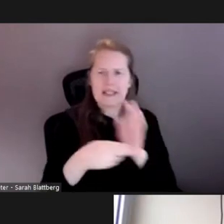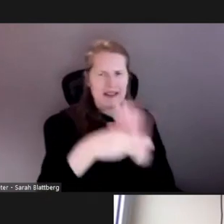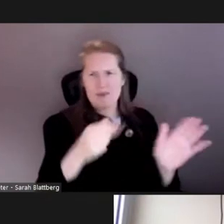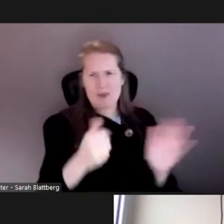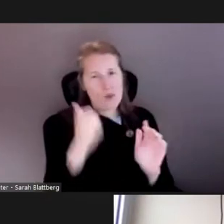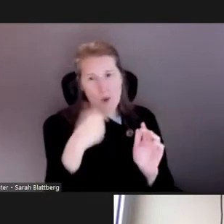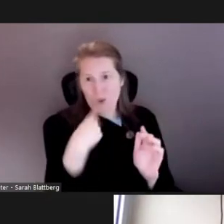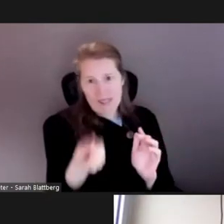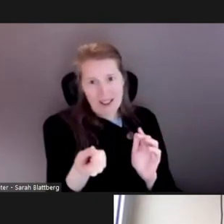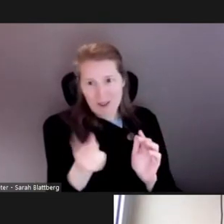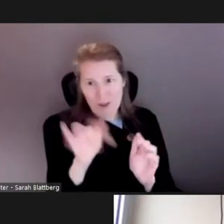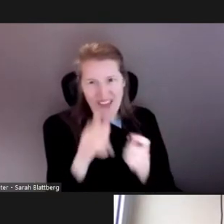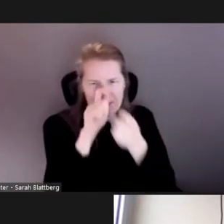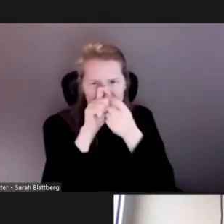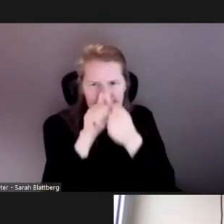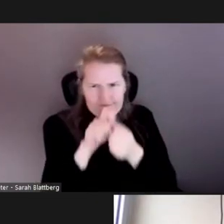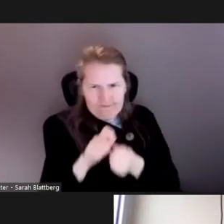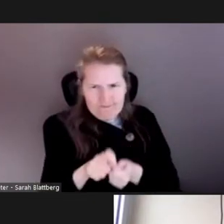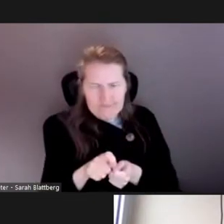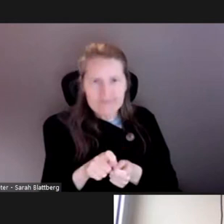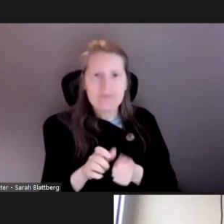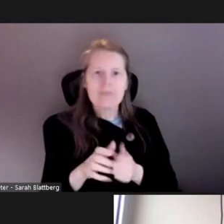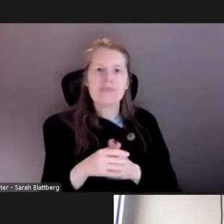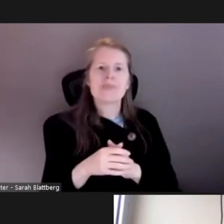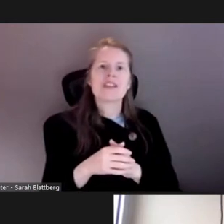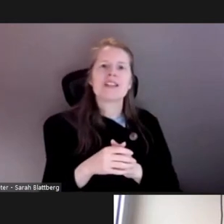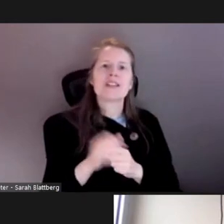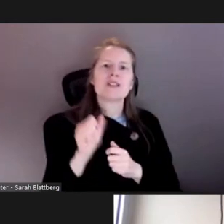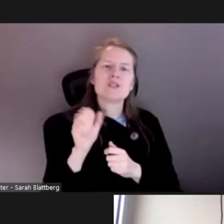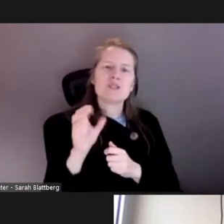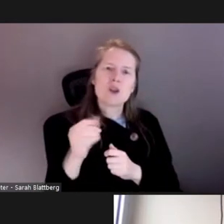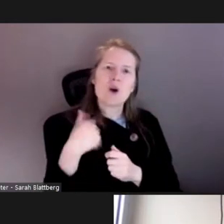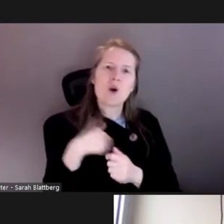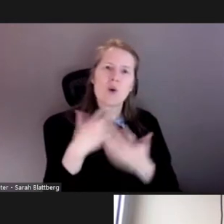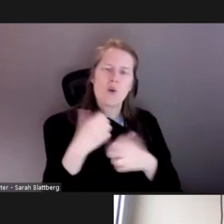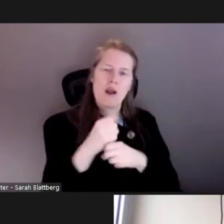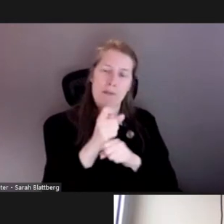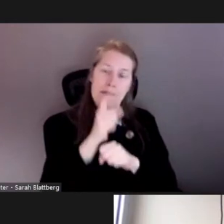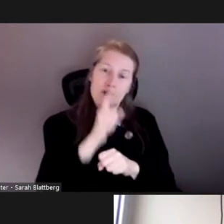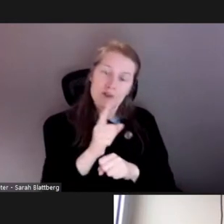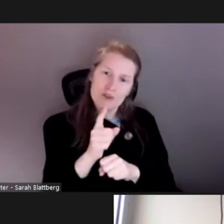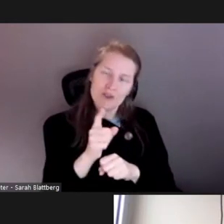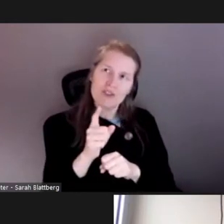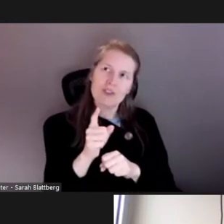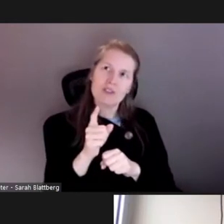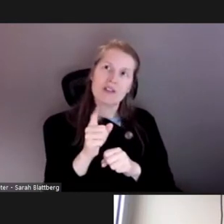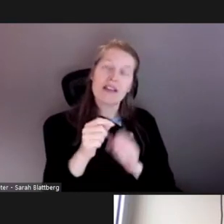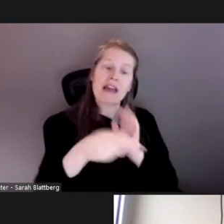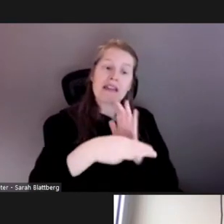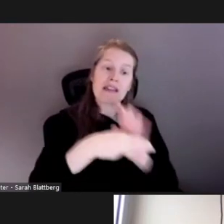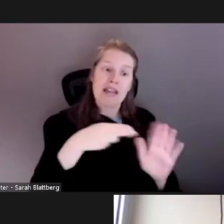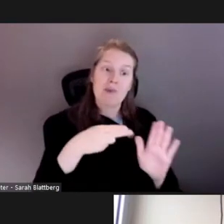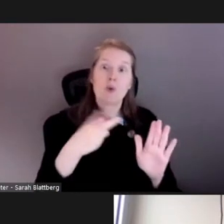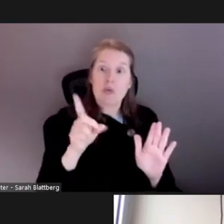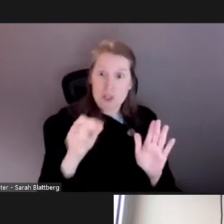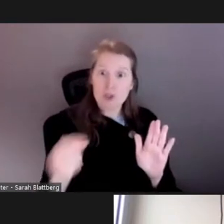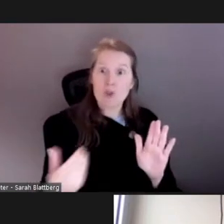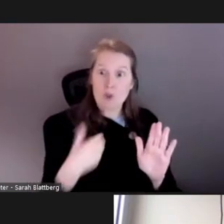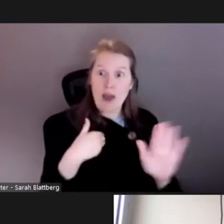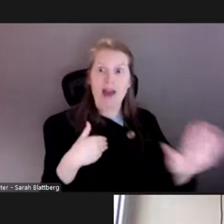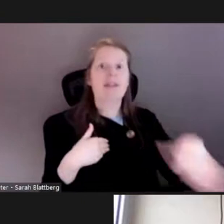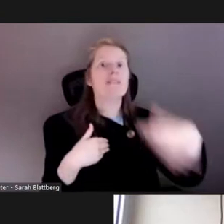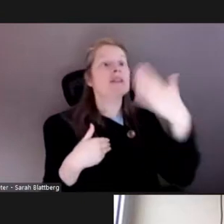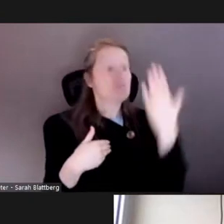so making sure that we have a pathway to make sure that this label that we've got in front of